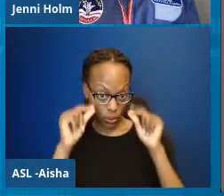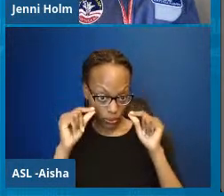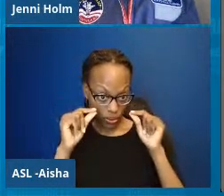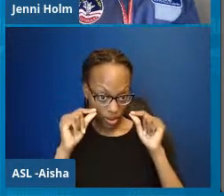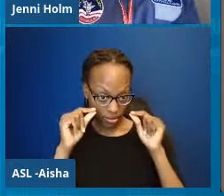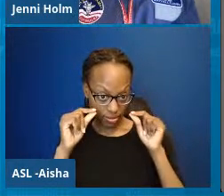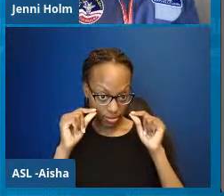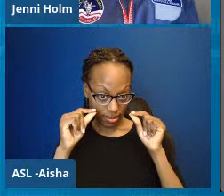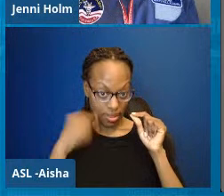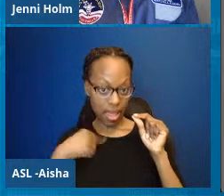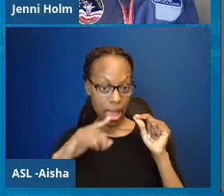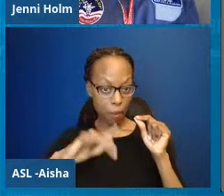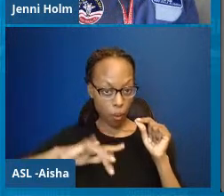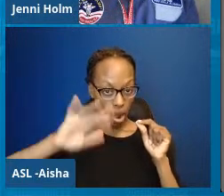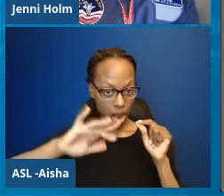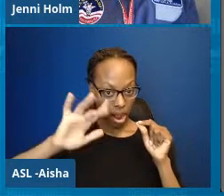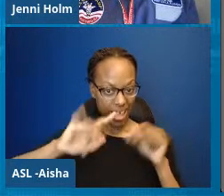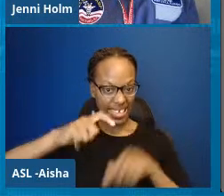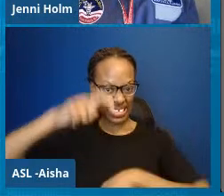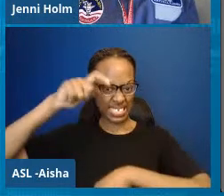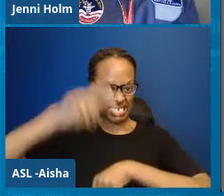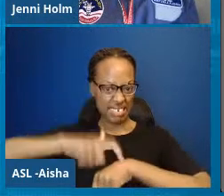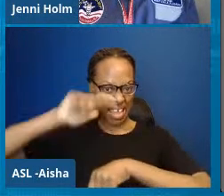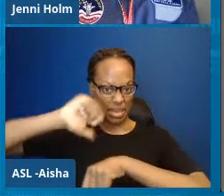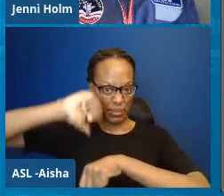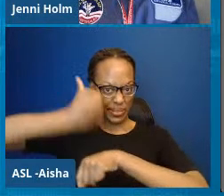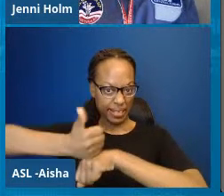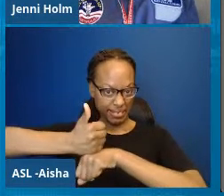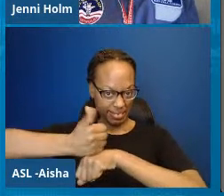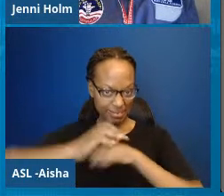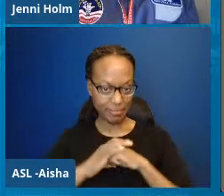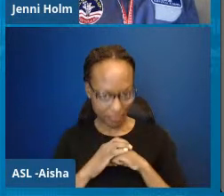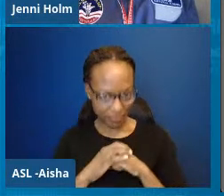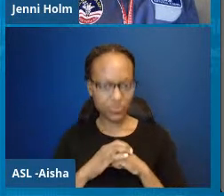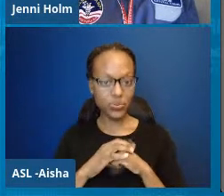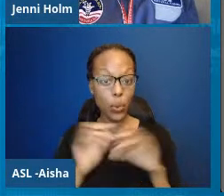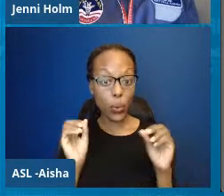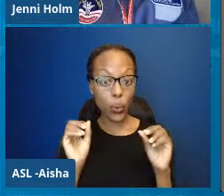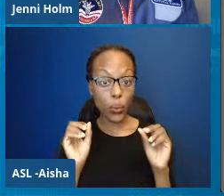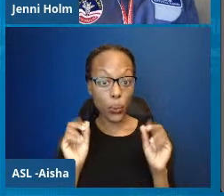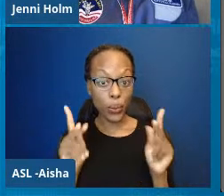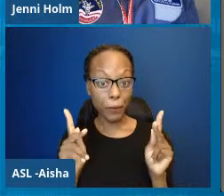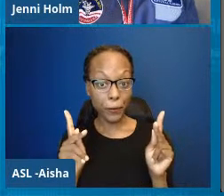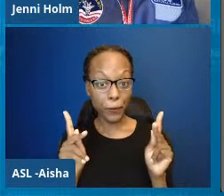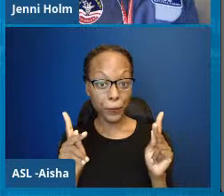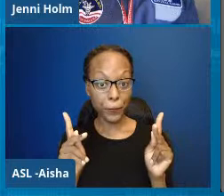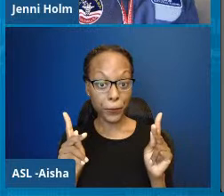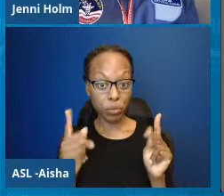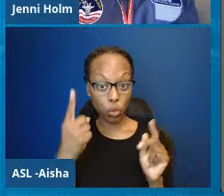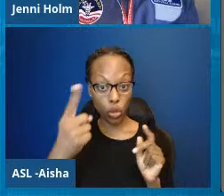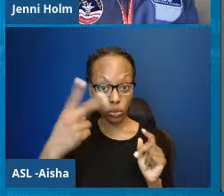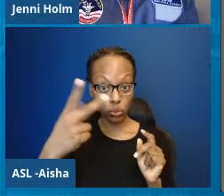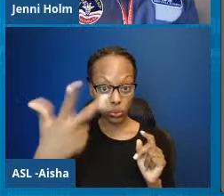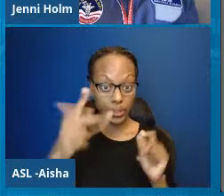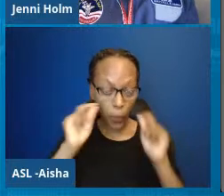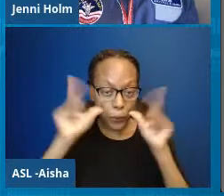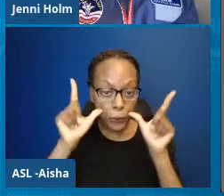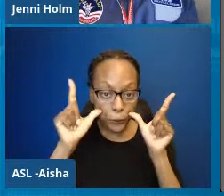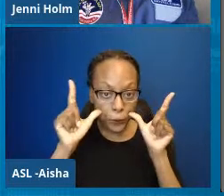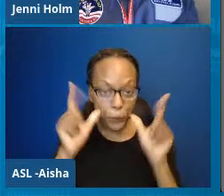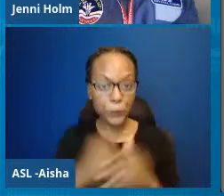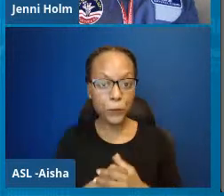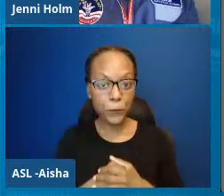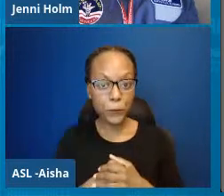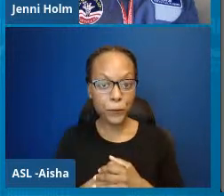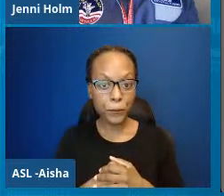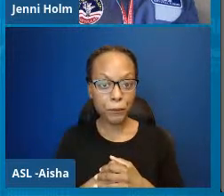there. And then I got to set the timer. So here we go. All right, you can 1, 2, 3, open your eyes. I